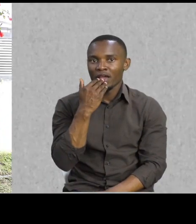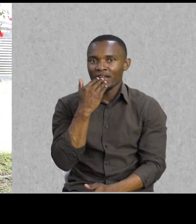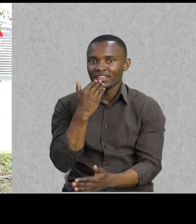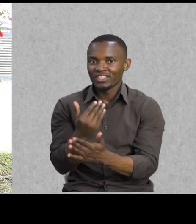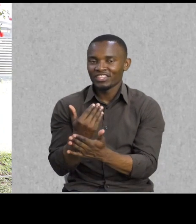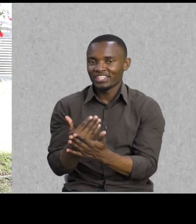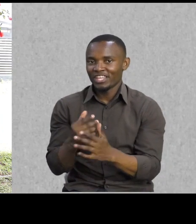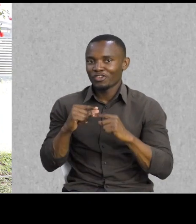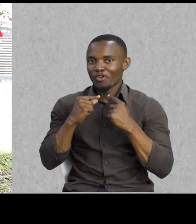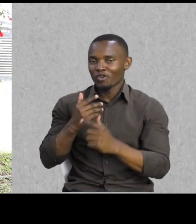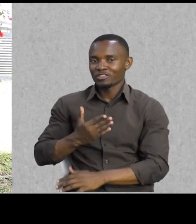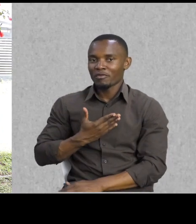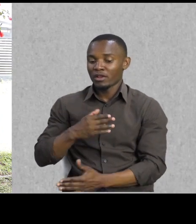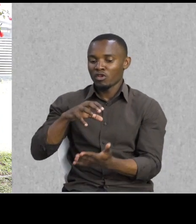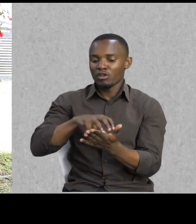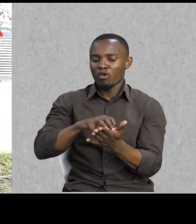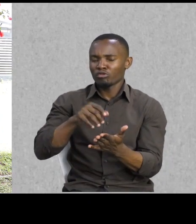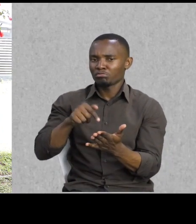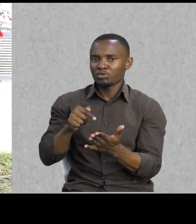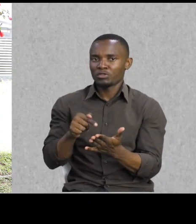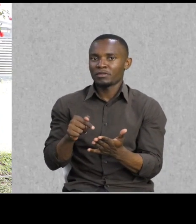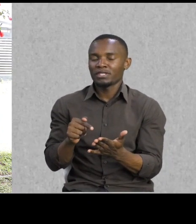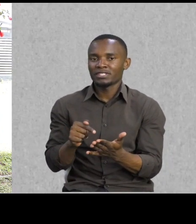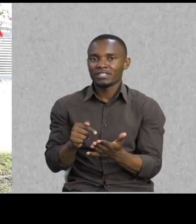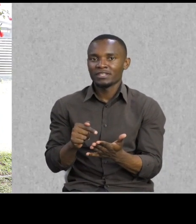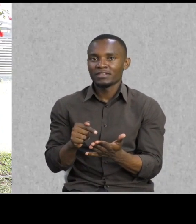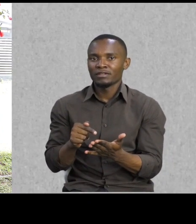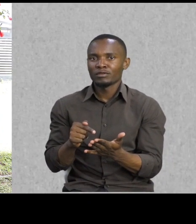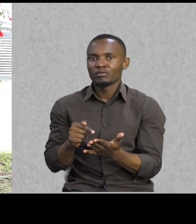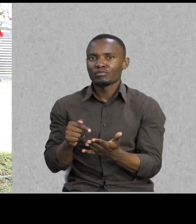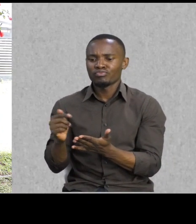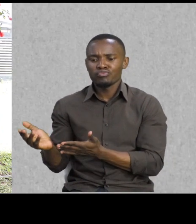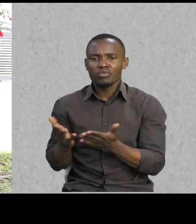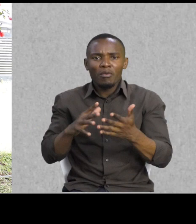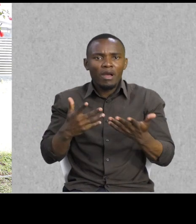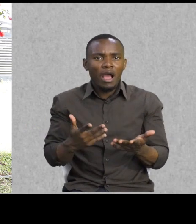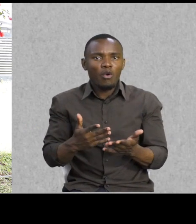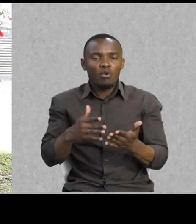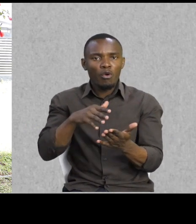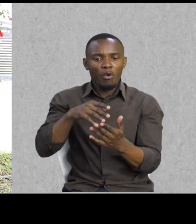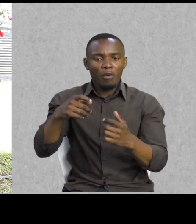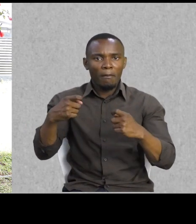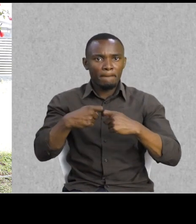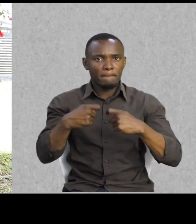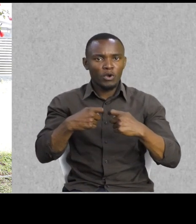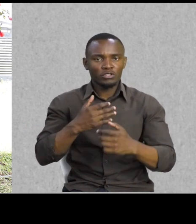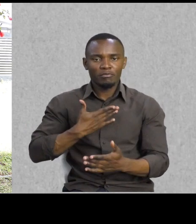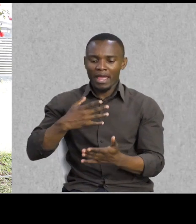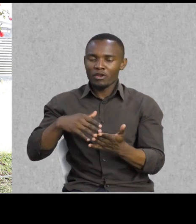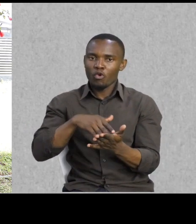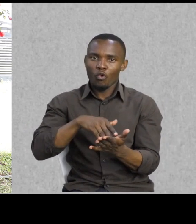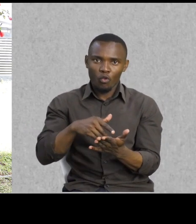my host. The condition is brought about because of weak bonds.